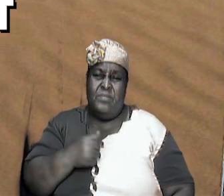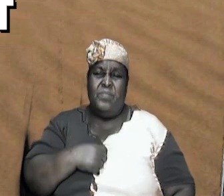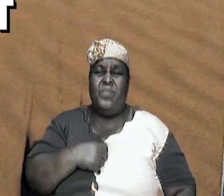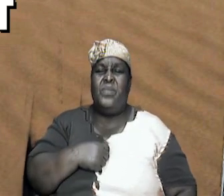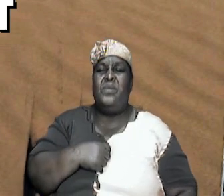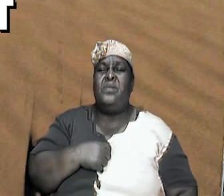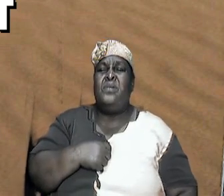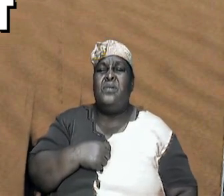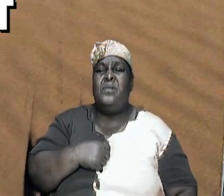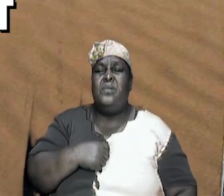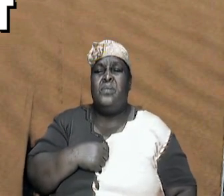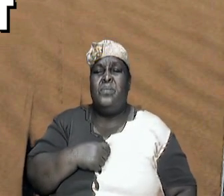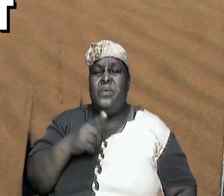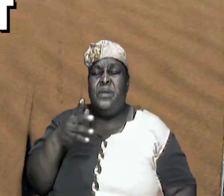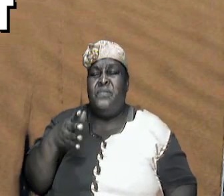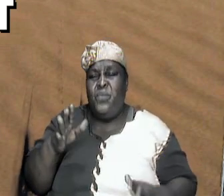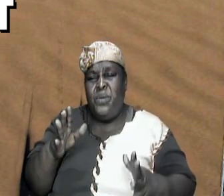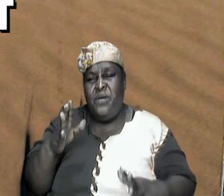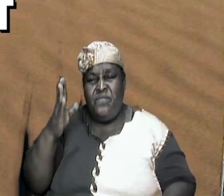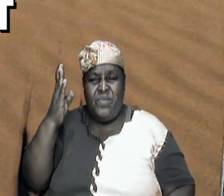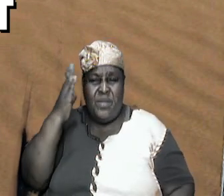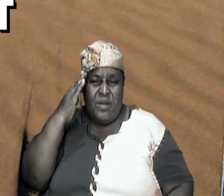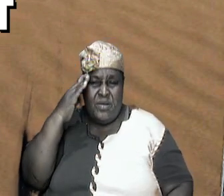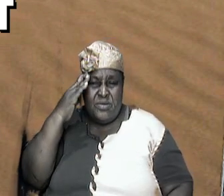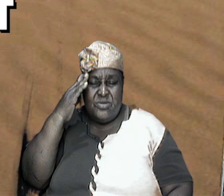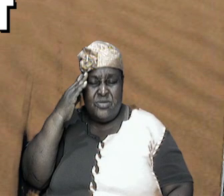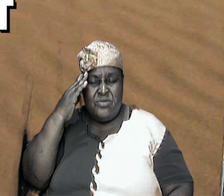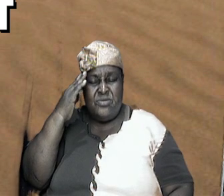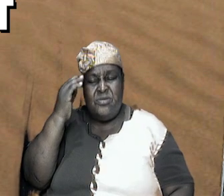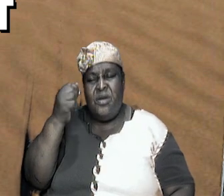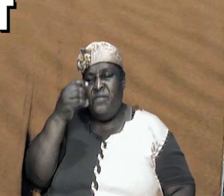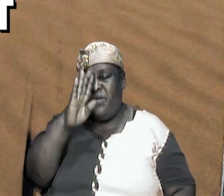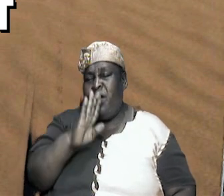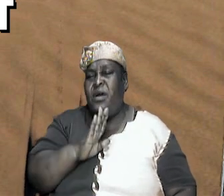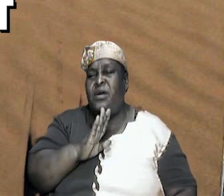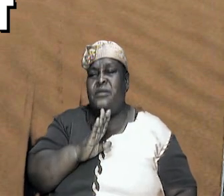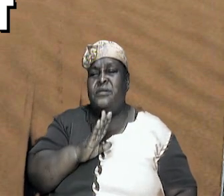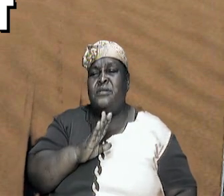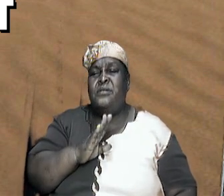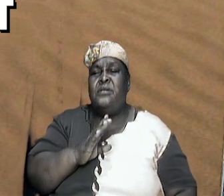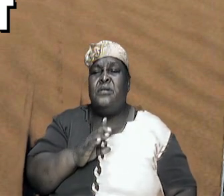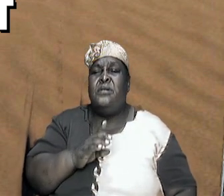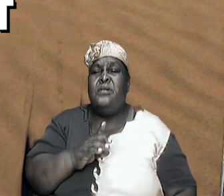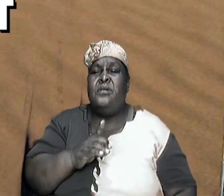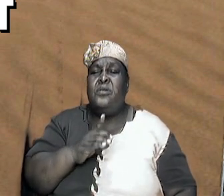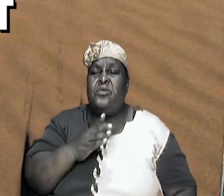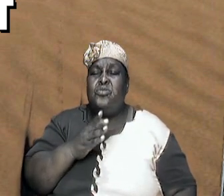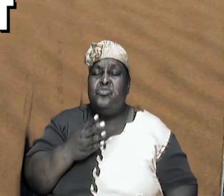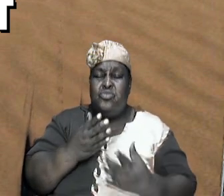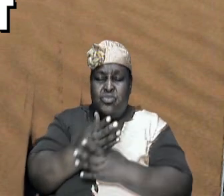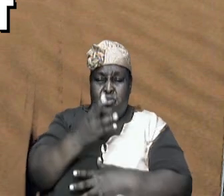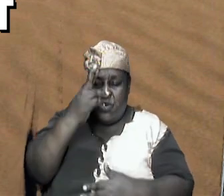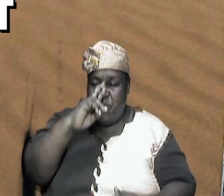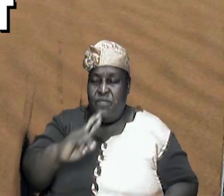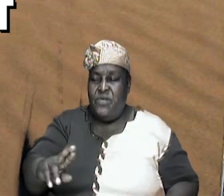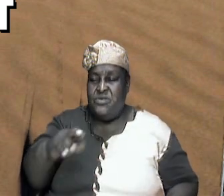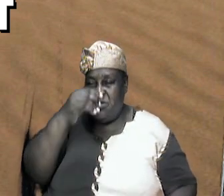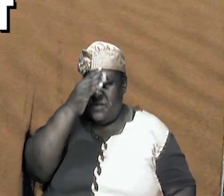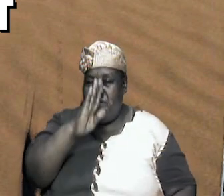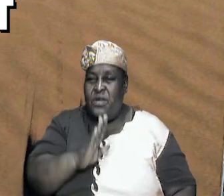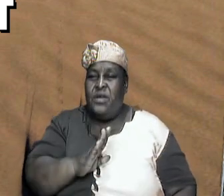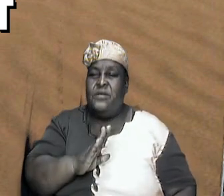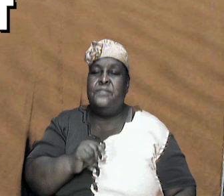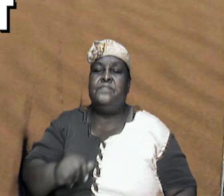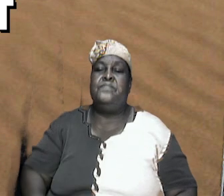of the source of knowledge of Christ is through the revelation of God. You